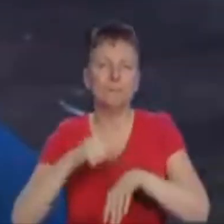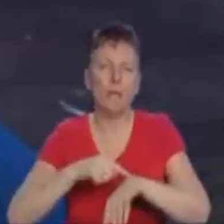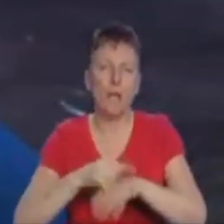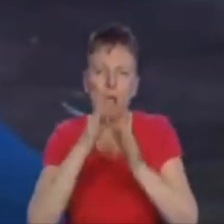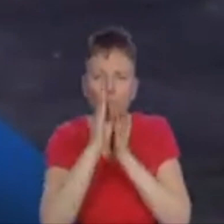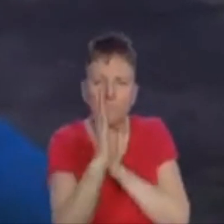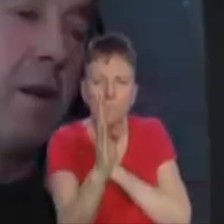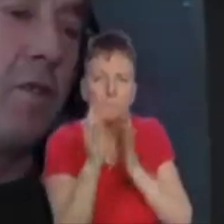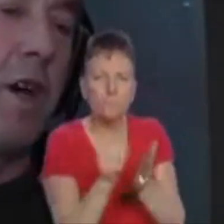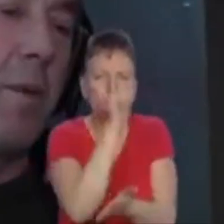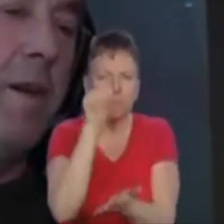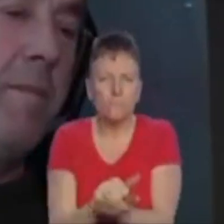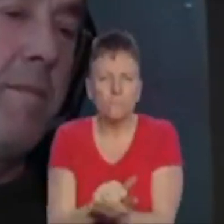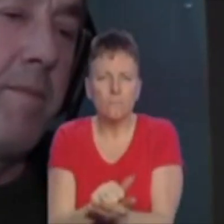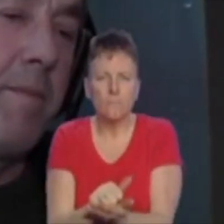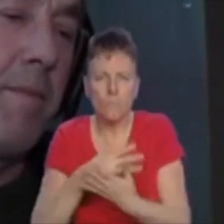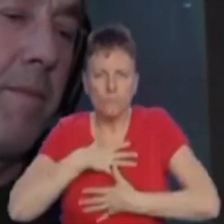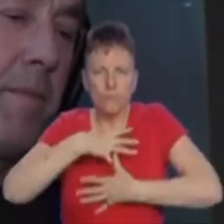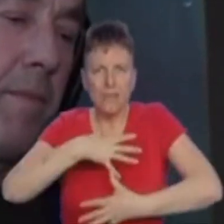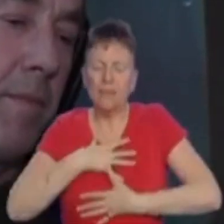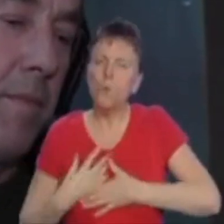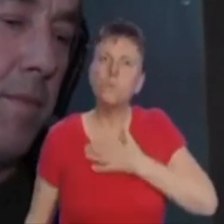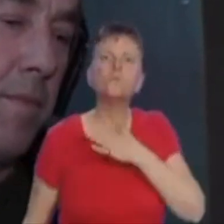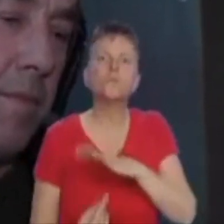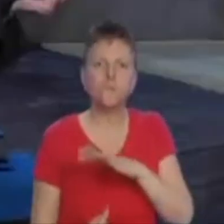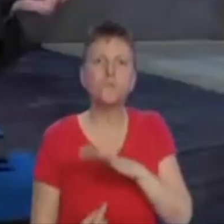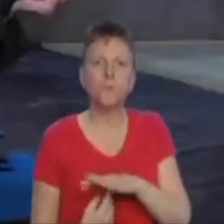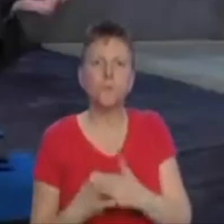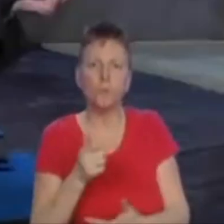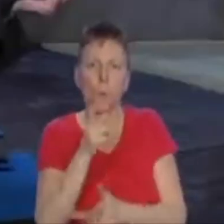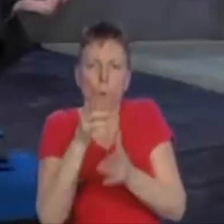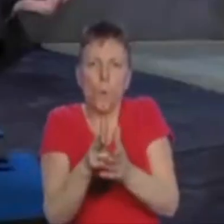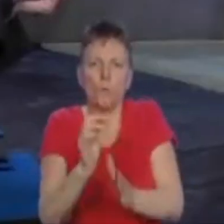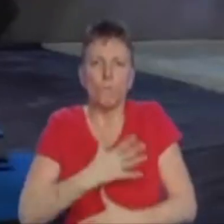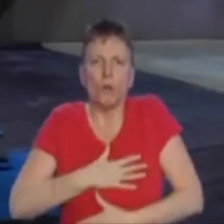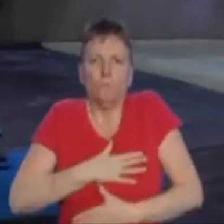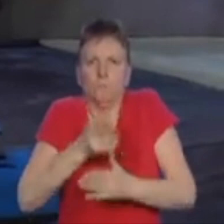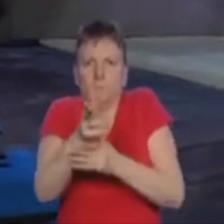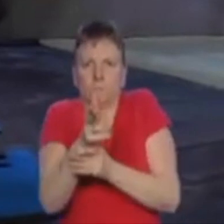Correct breathing is vital. You should hold your breath mid-inhalation when taking aim.